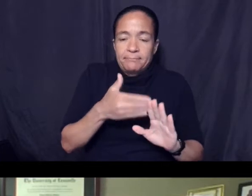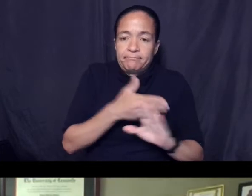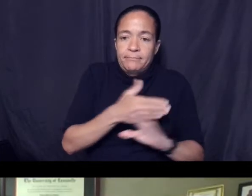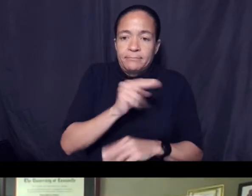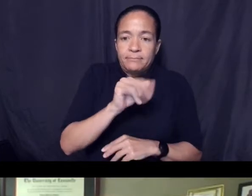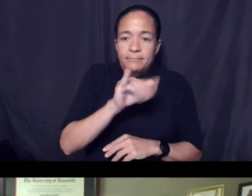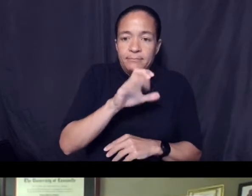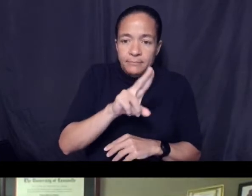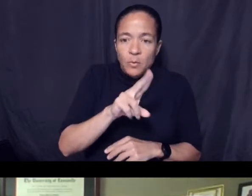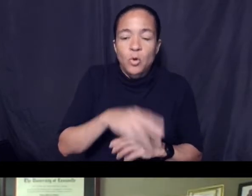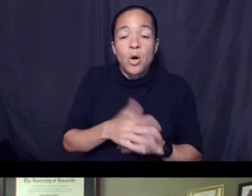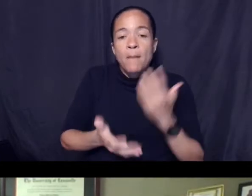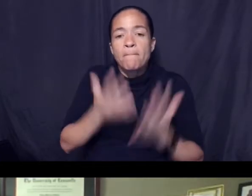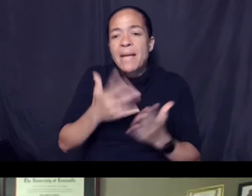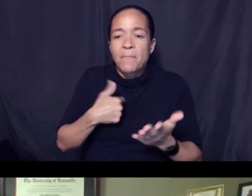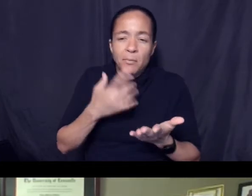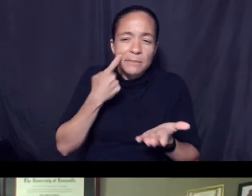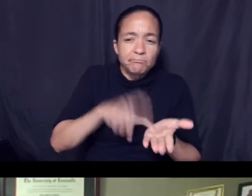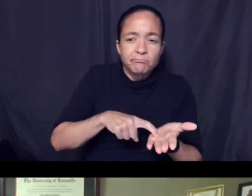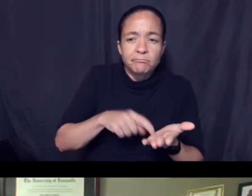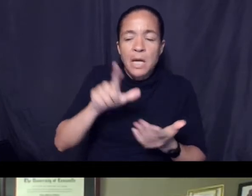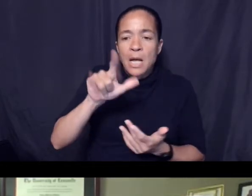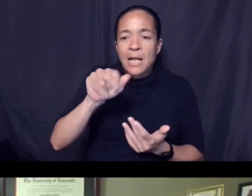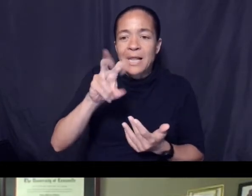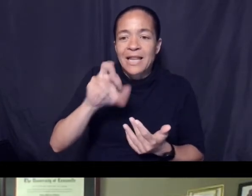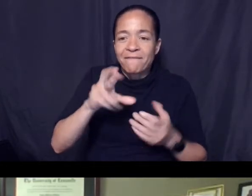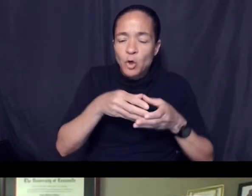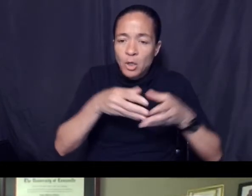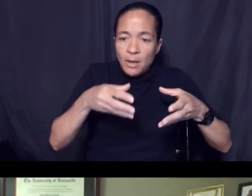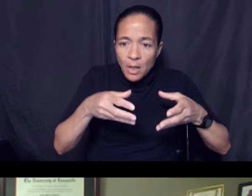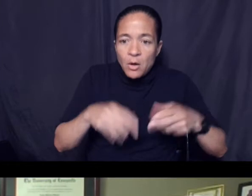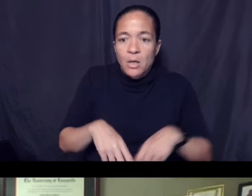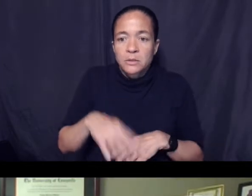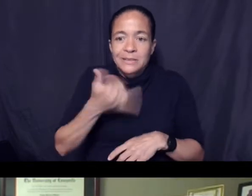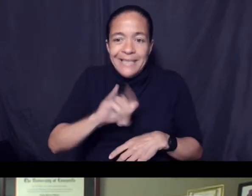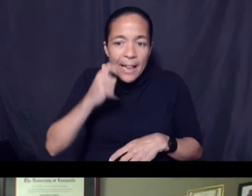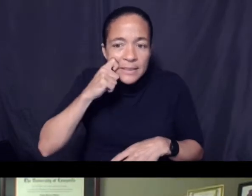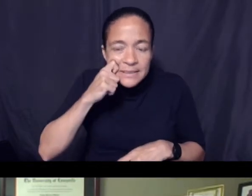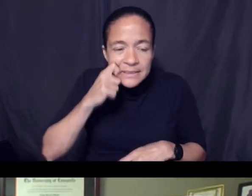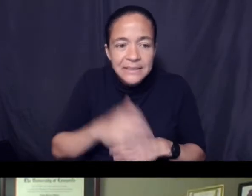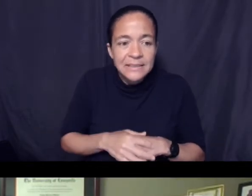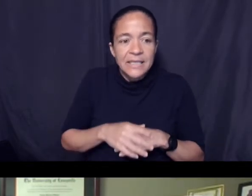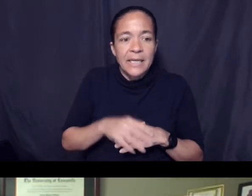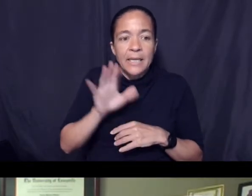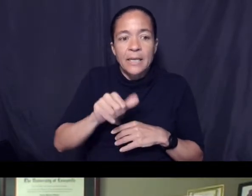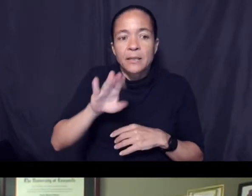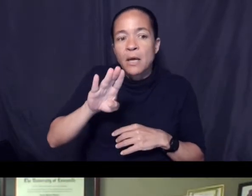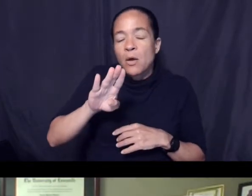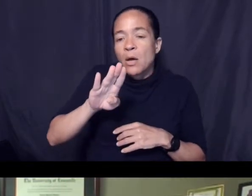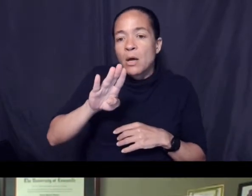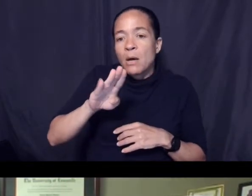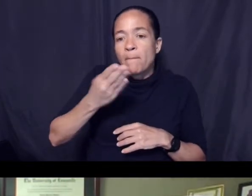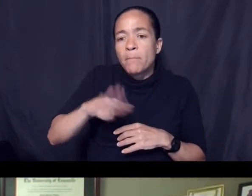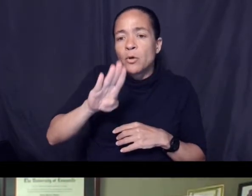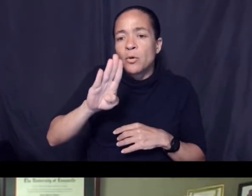exam, we may see a big liver, big spleen. We may see yellow skin or jaundice. we may see that blueberry muffin rash I talked